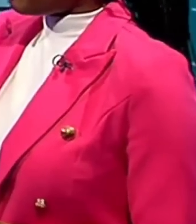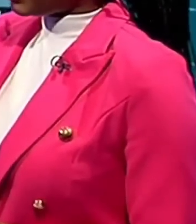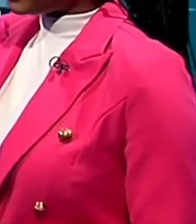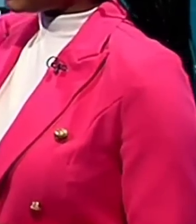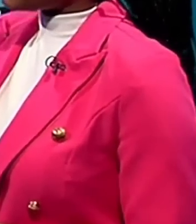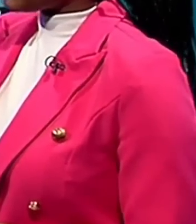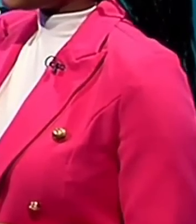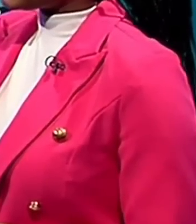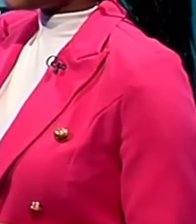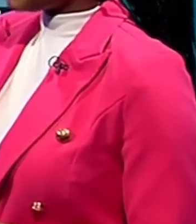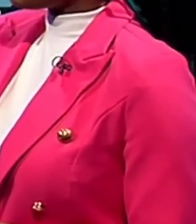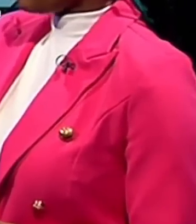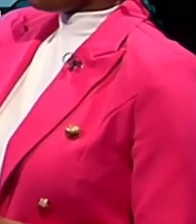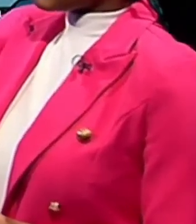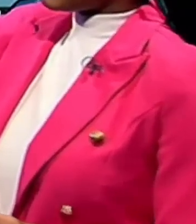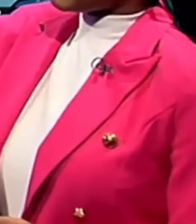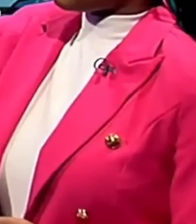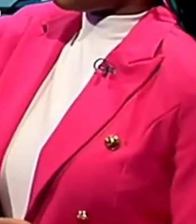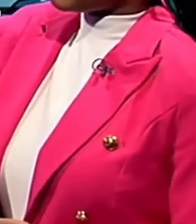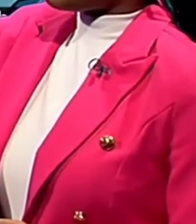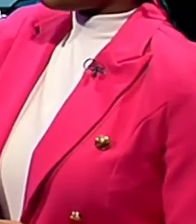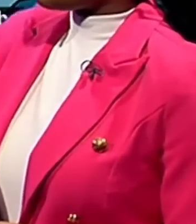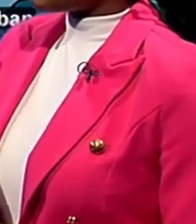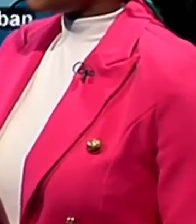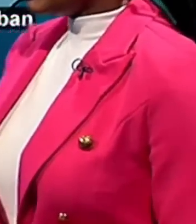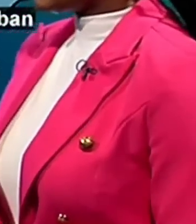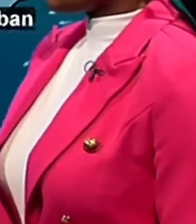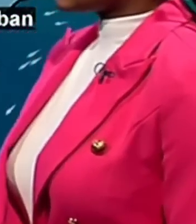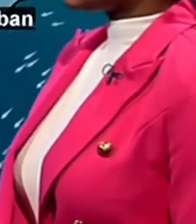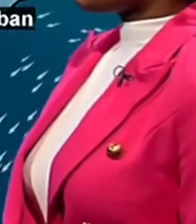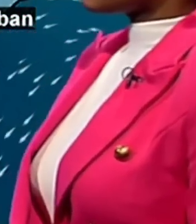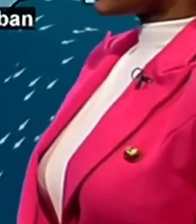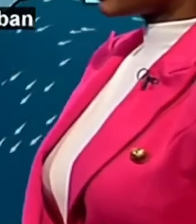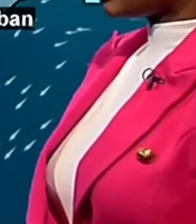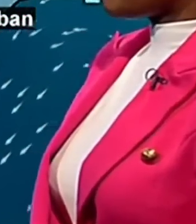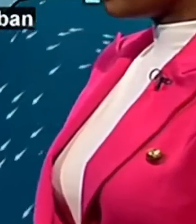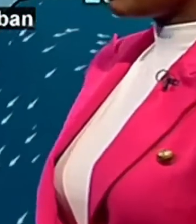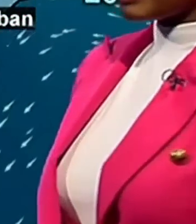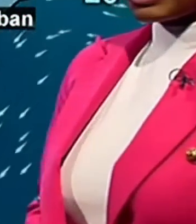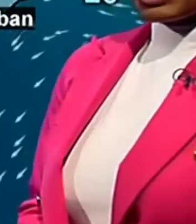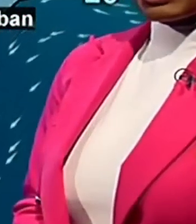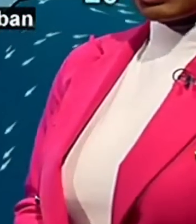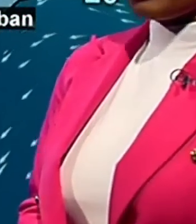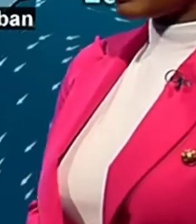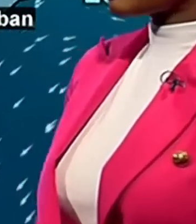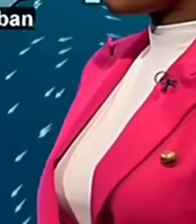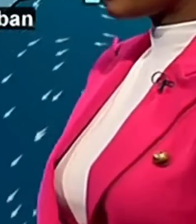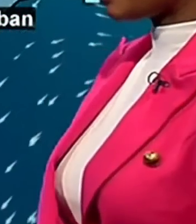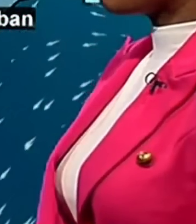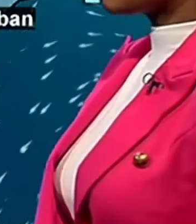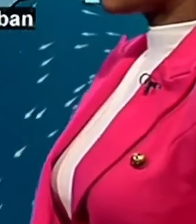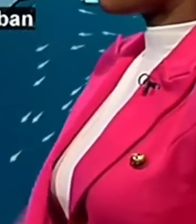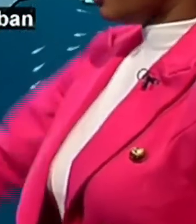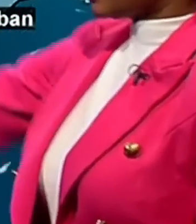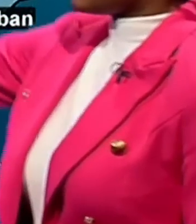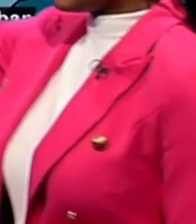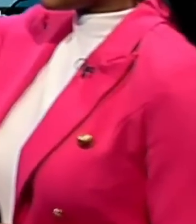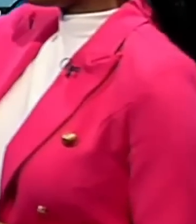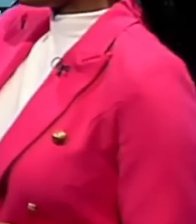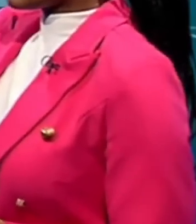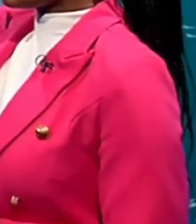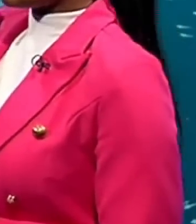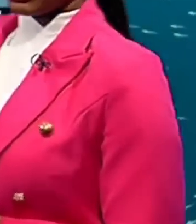mo bogareng jwa Eastern Cape go rala karolo ya Kapa bokone le teng go tlana le masarasara na pula diperesente di le 60 30 re